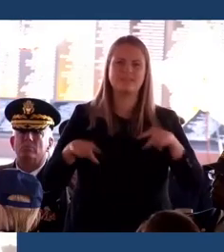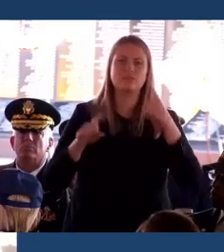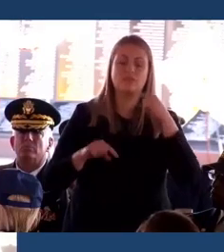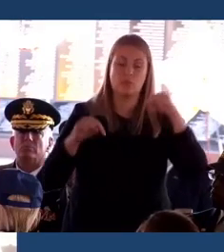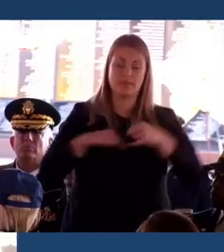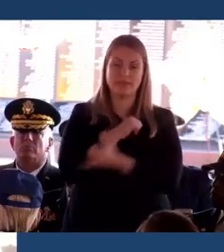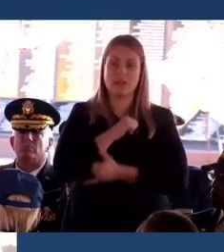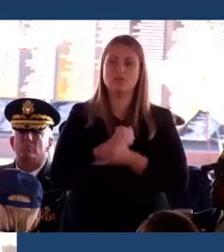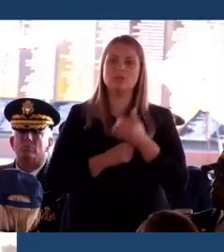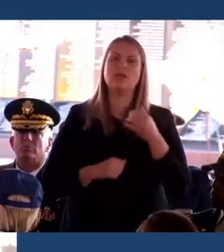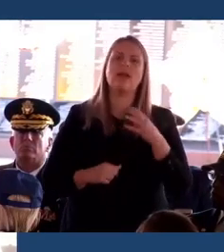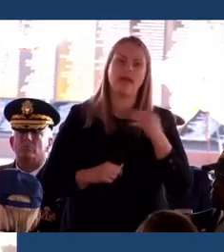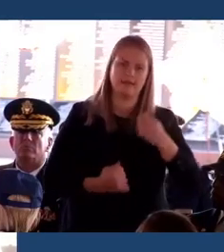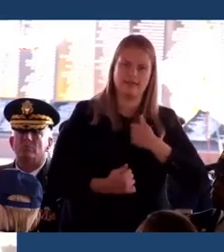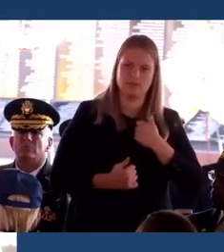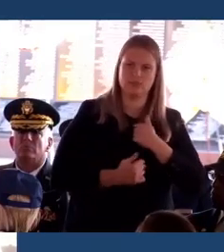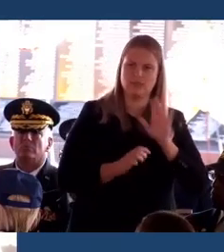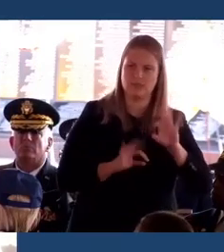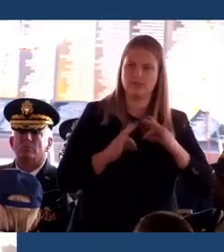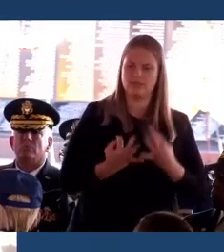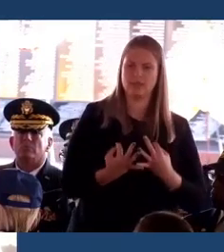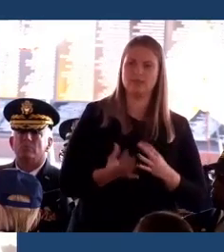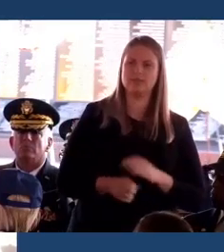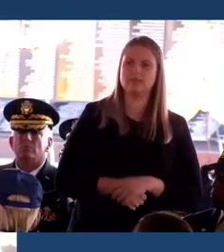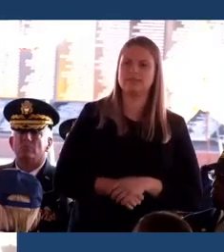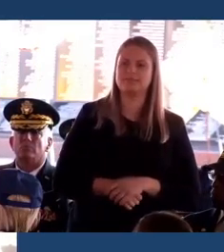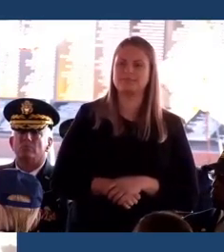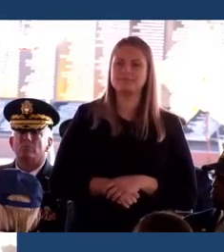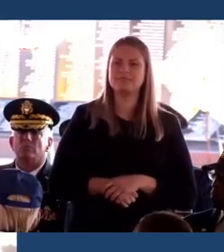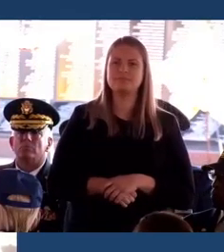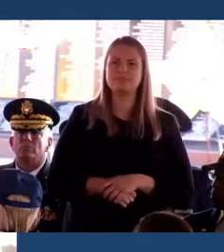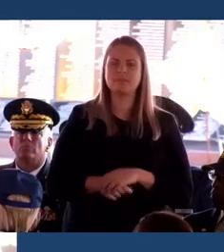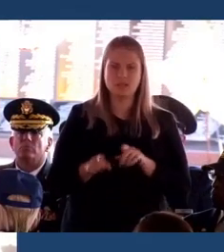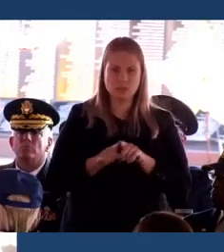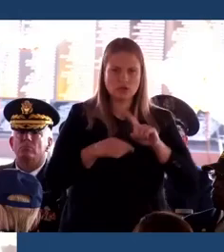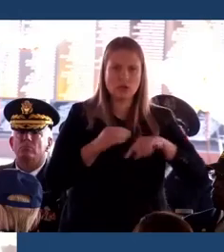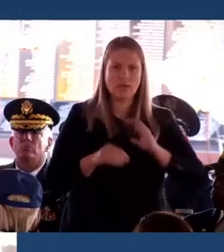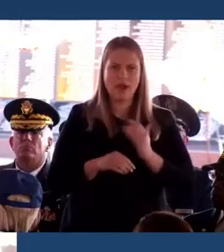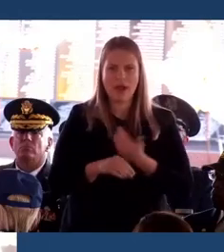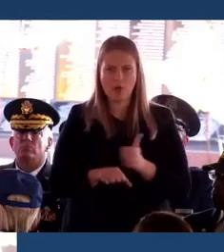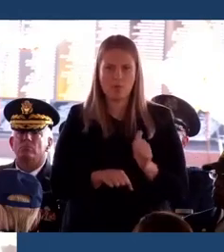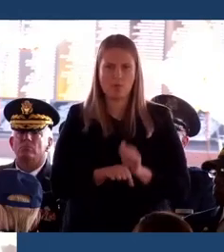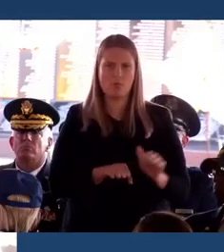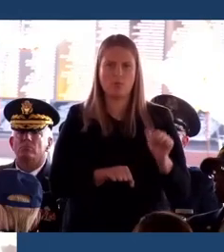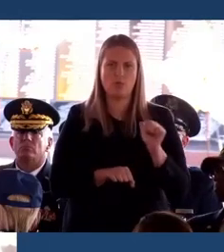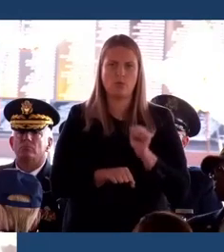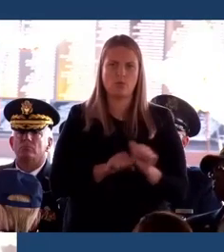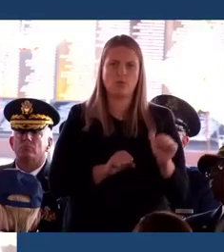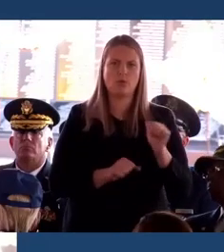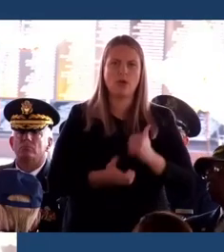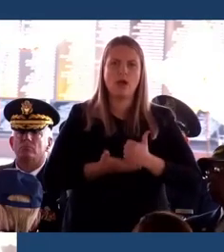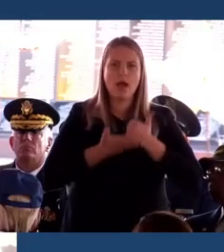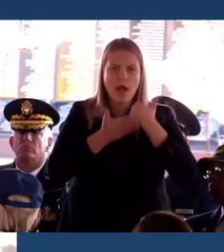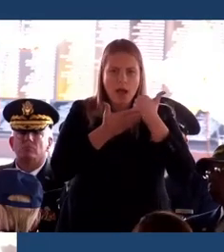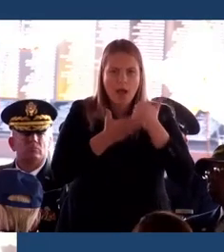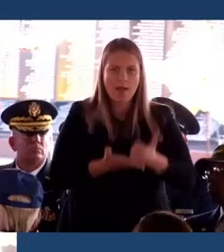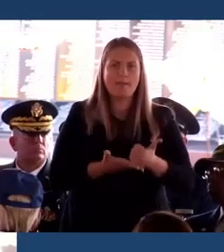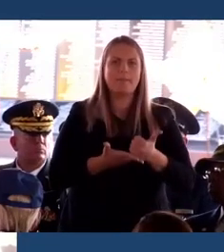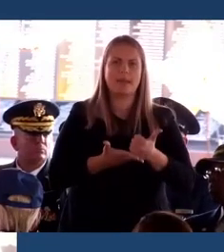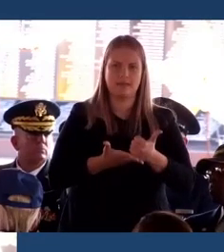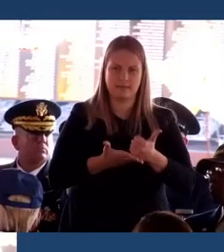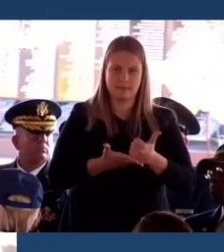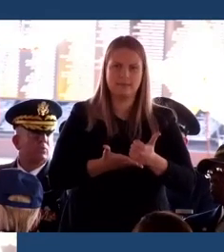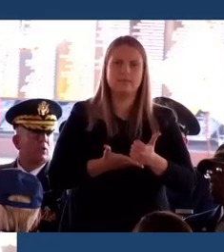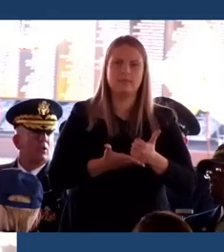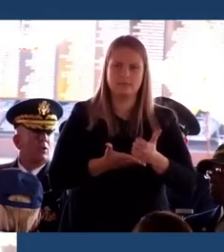our veterans and our families. It's also about our work, helping constituents every